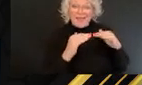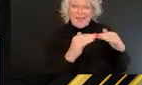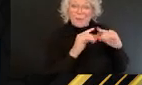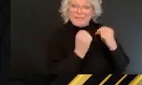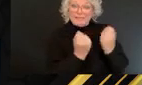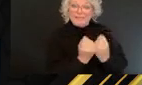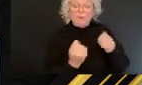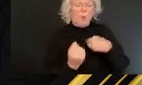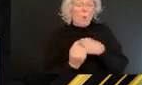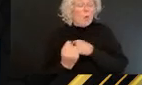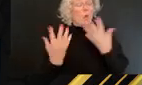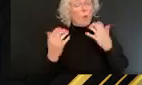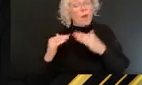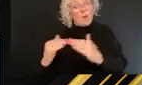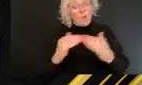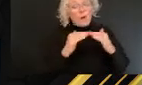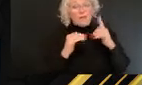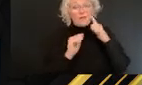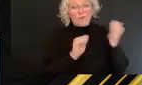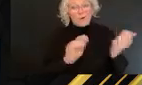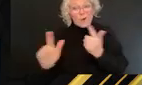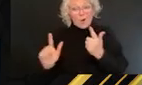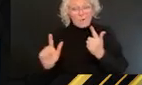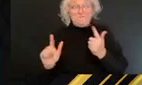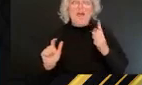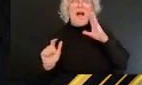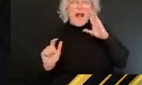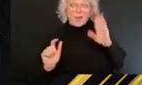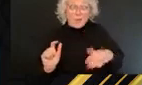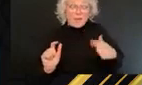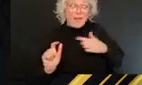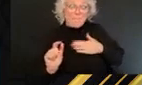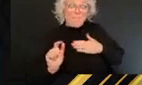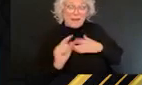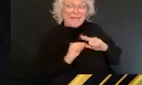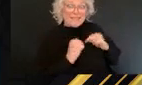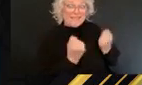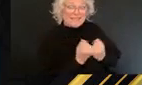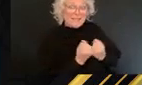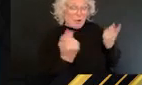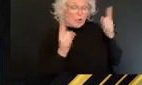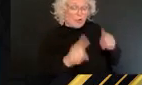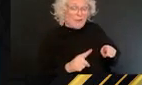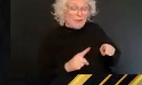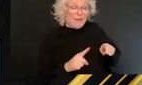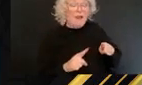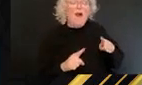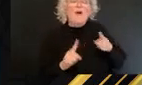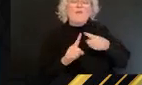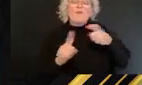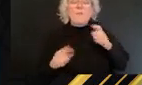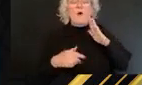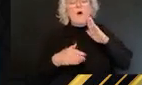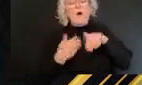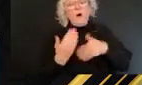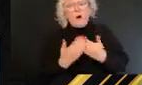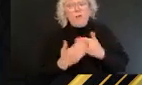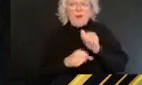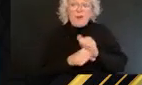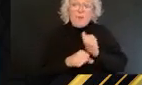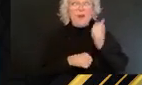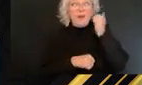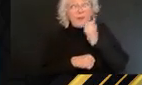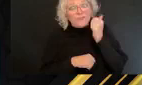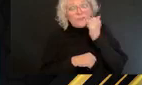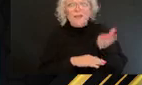to providing health and wellness equality for all. And I can speak for our entire team when I say that of all the work we do all day